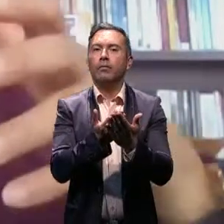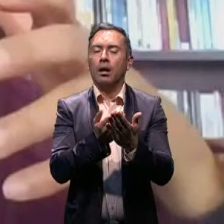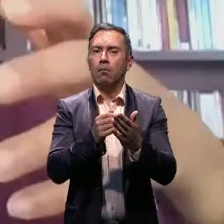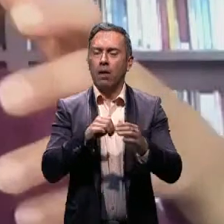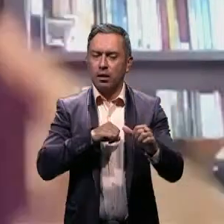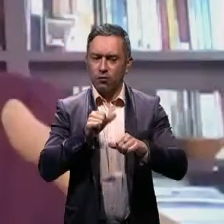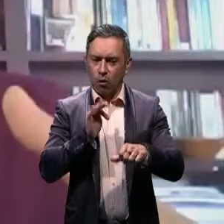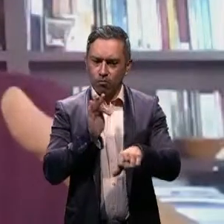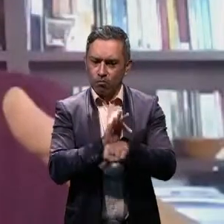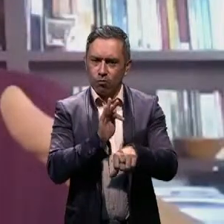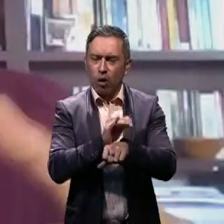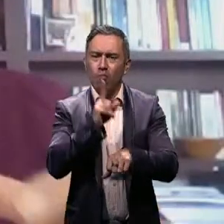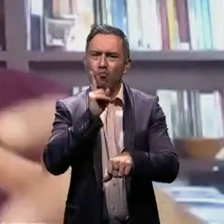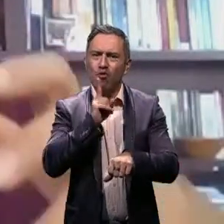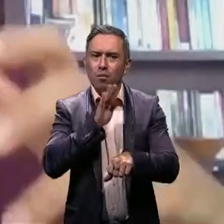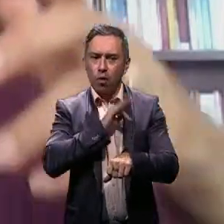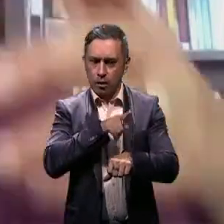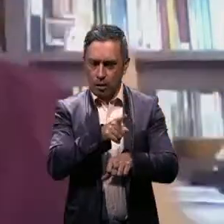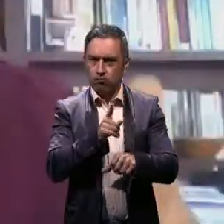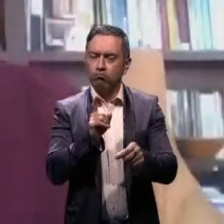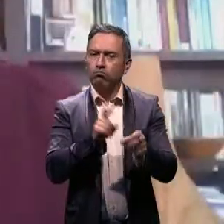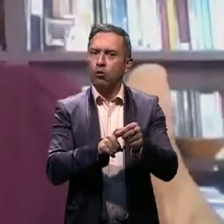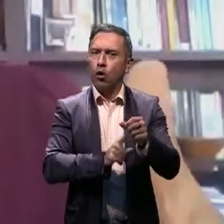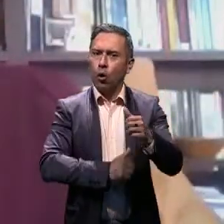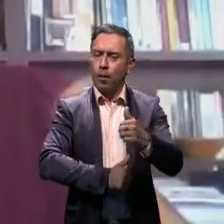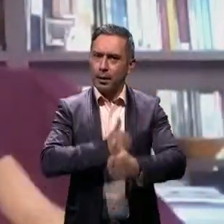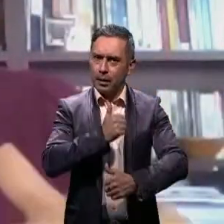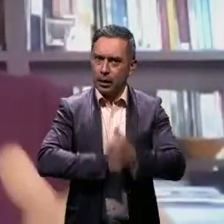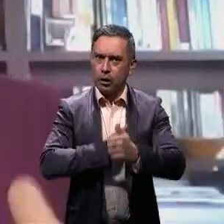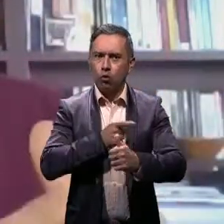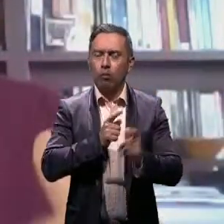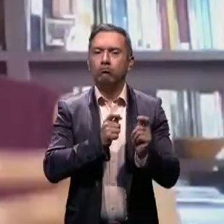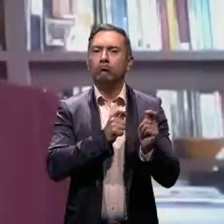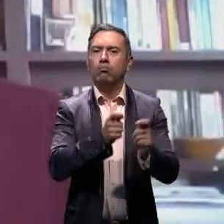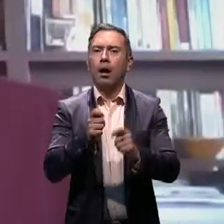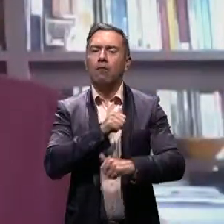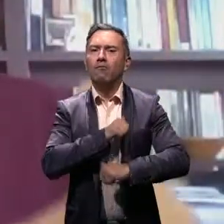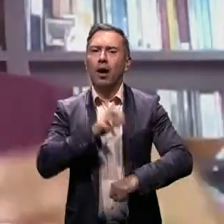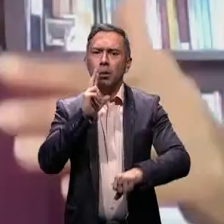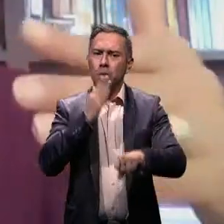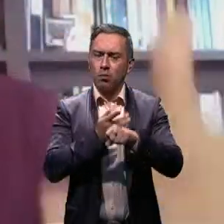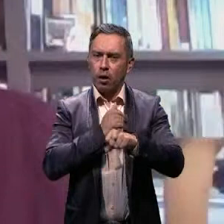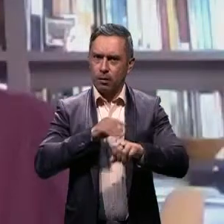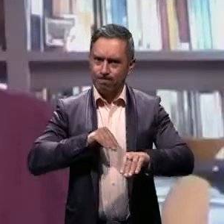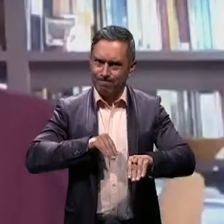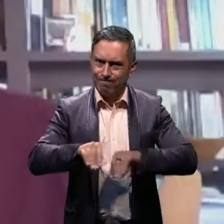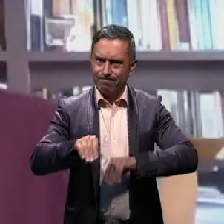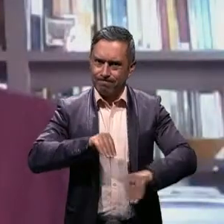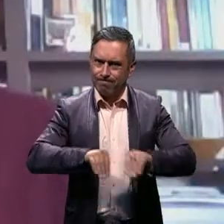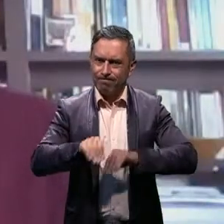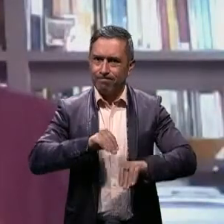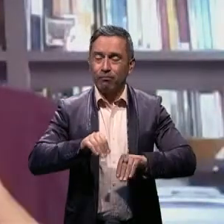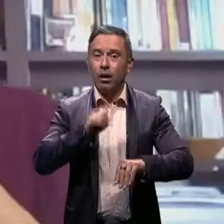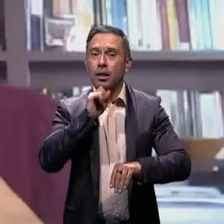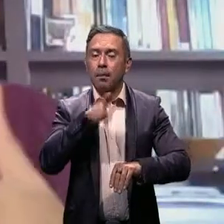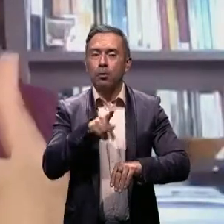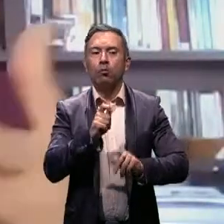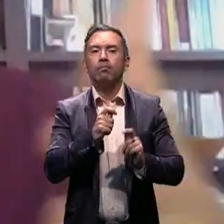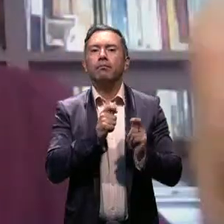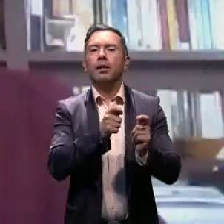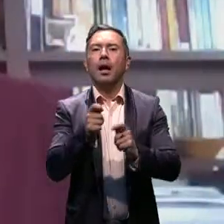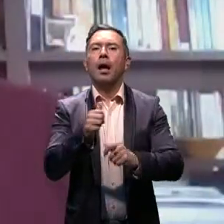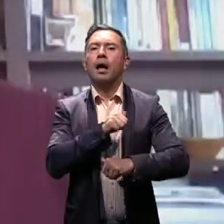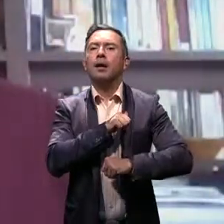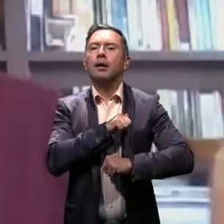are leading women to compete and to exert their positions, but also for them to